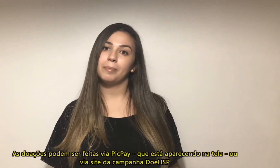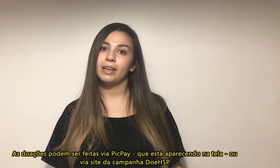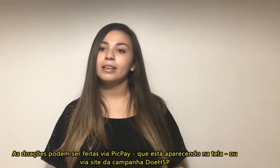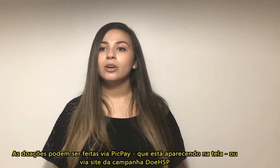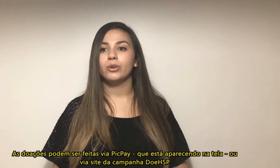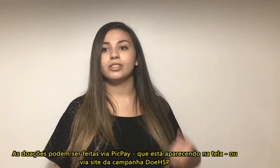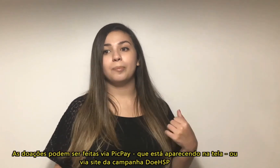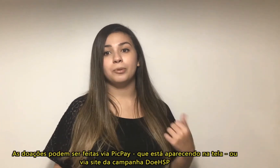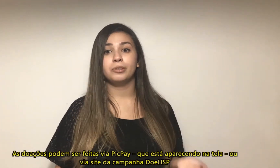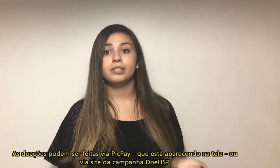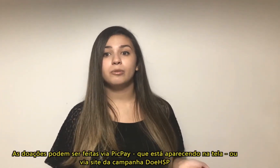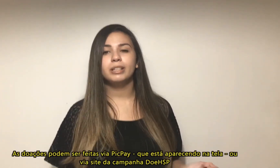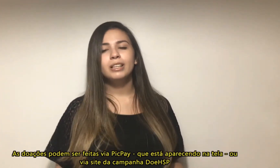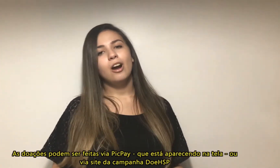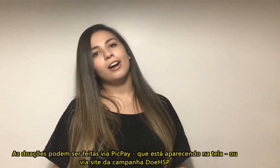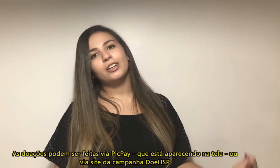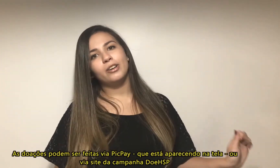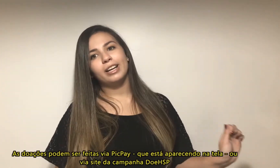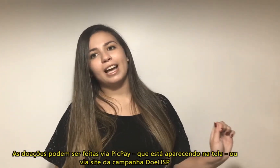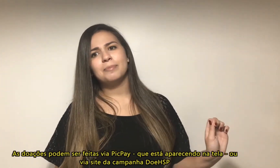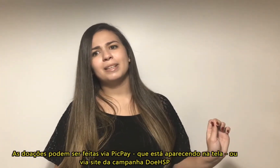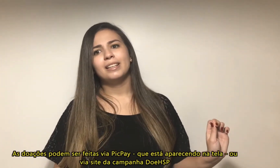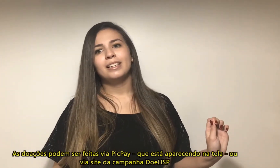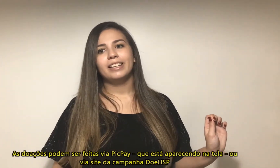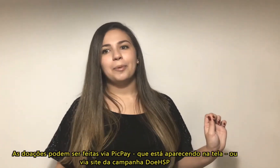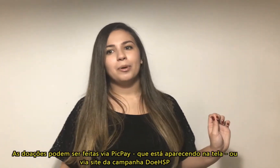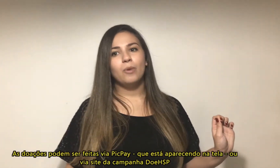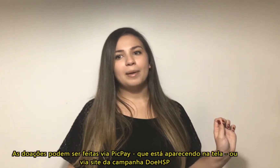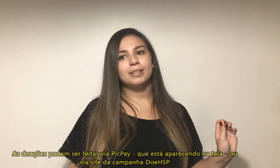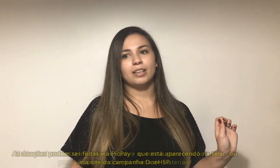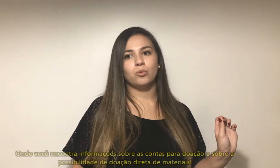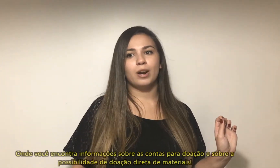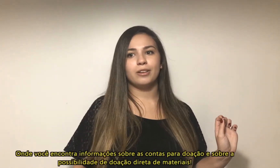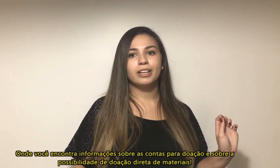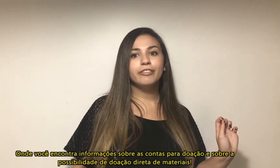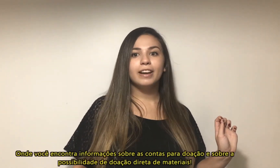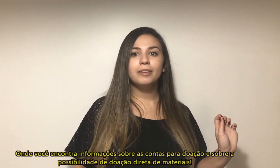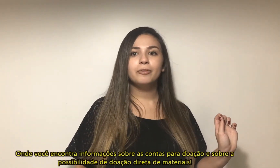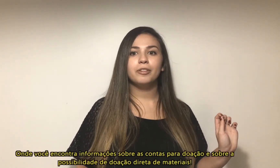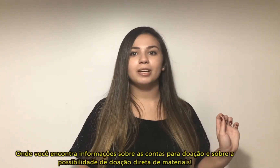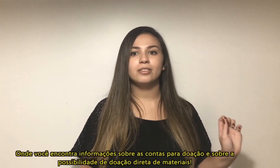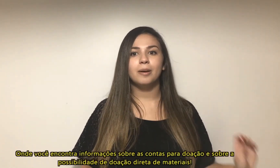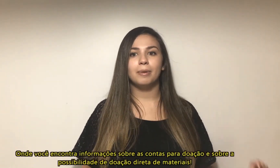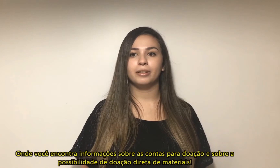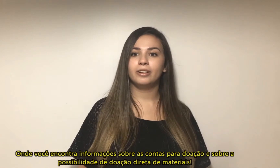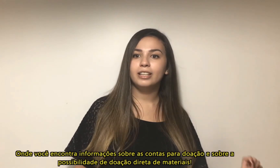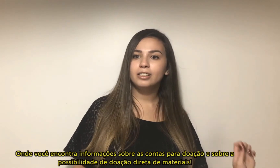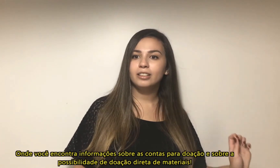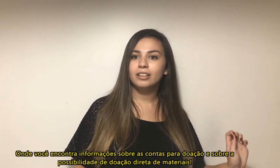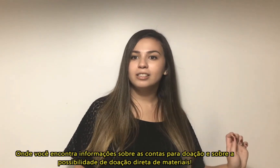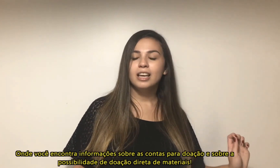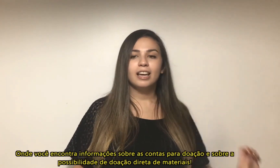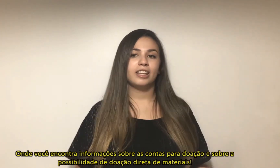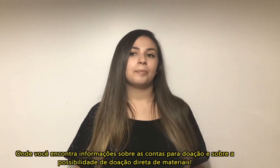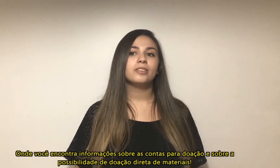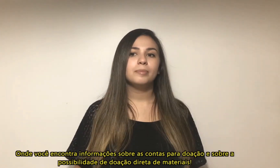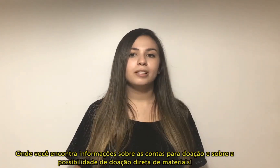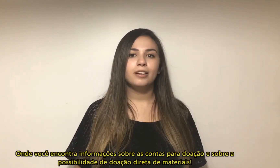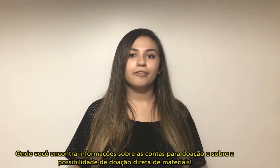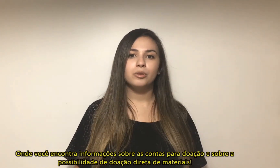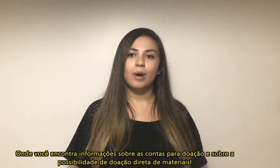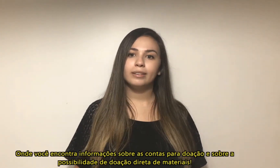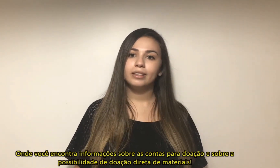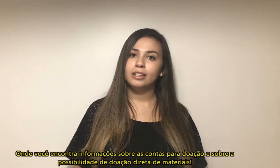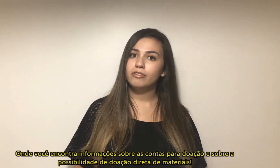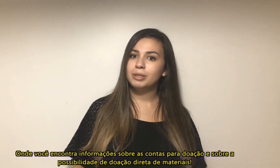through PicPay, which appear on the screen, or das.às campaign website, where you can find information about donate accounts and the